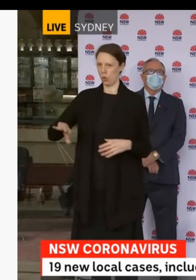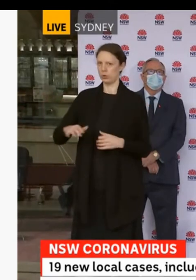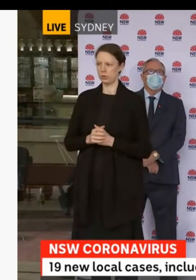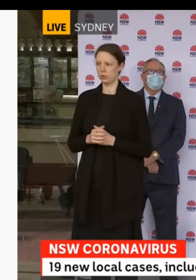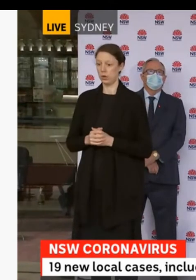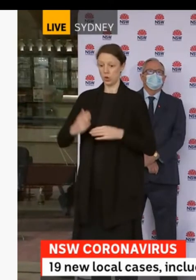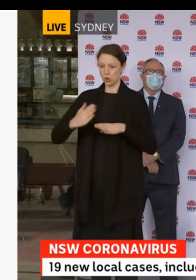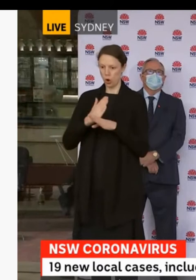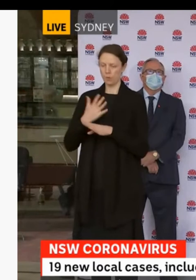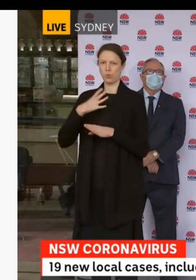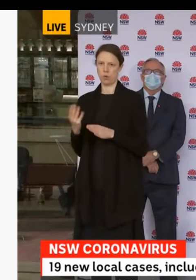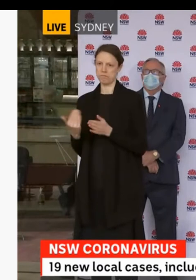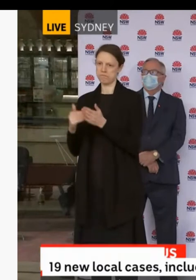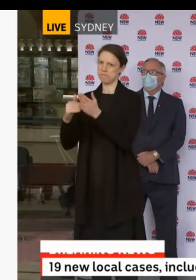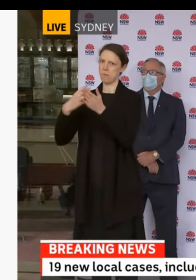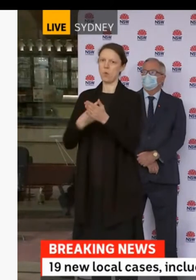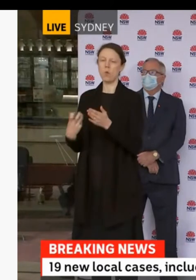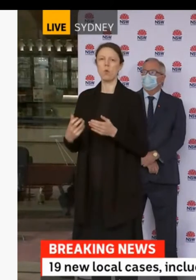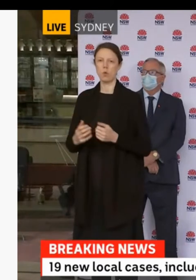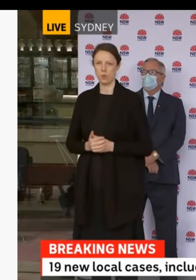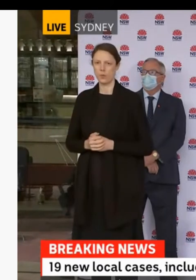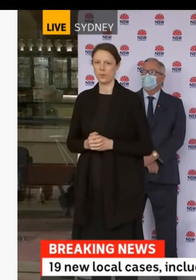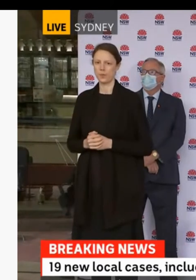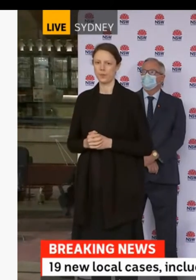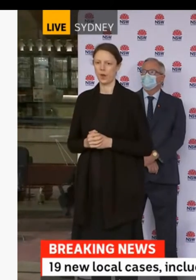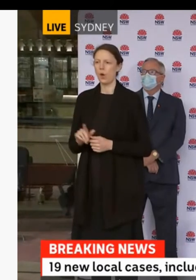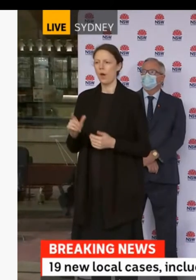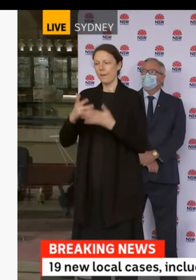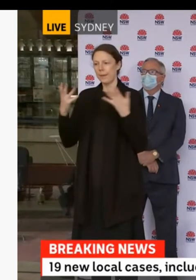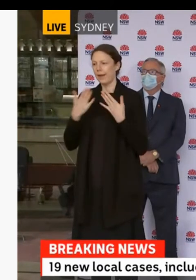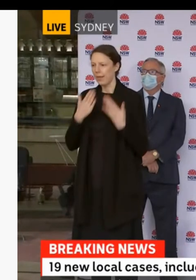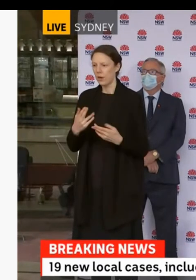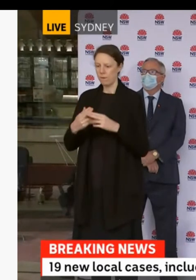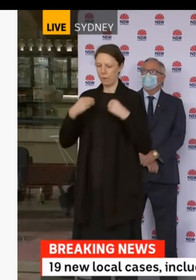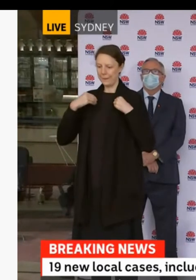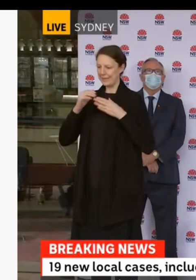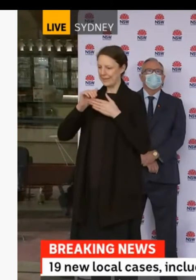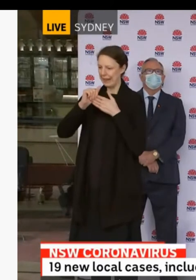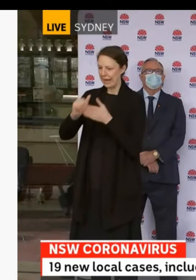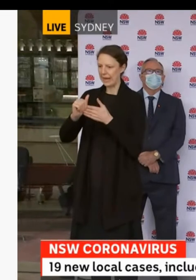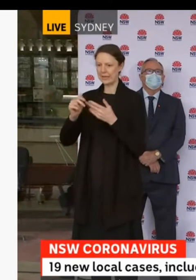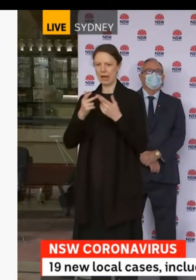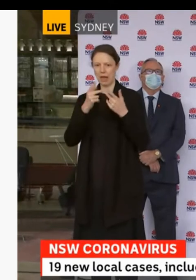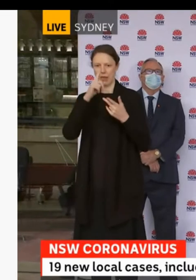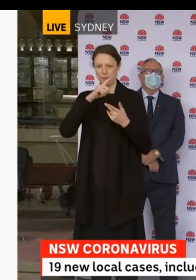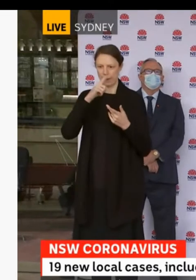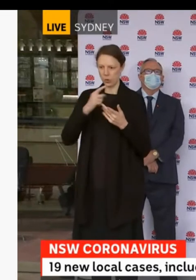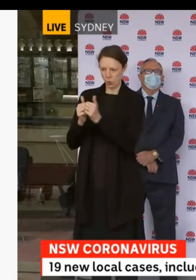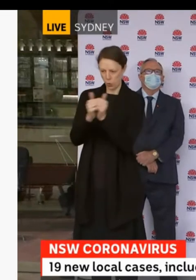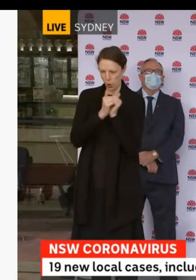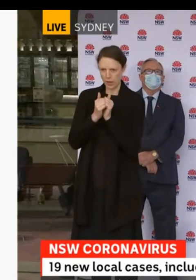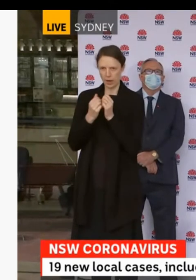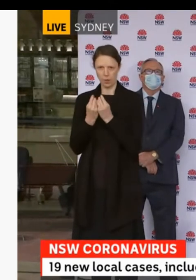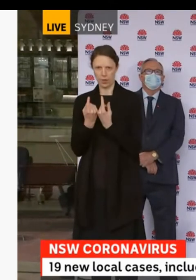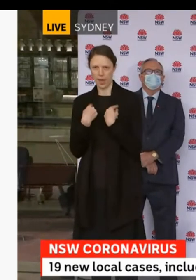want to thank all the industry leaders and business leaders who have been working very closely with us over the last 72 hours to put